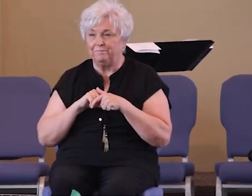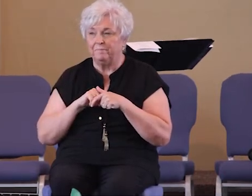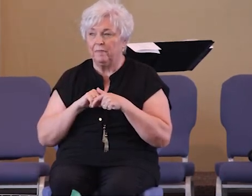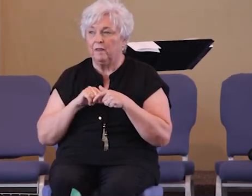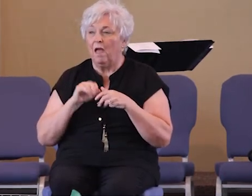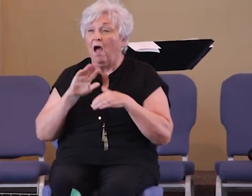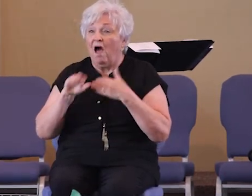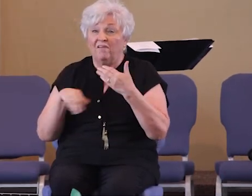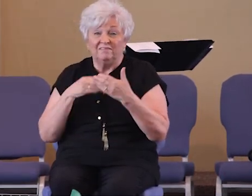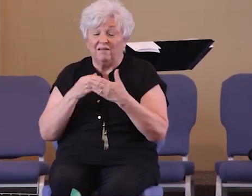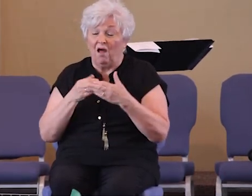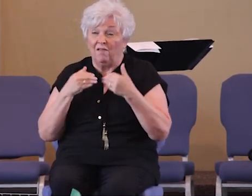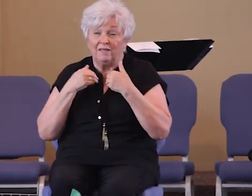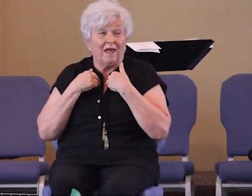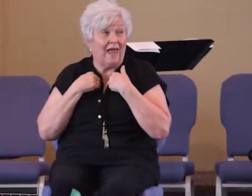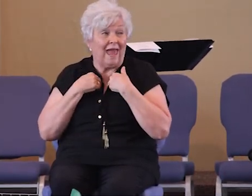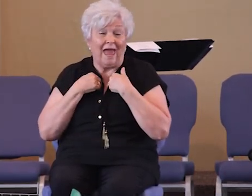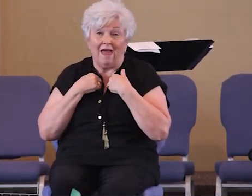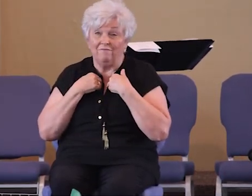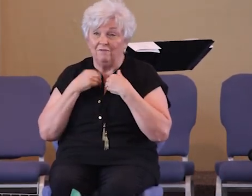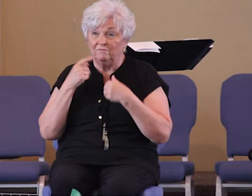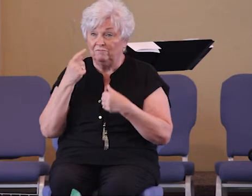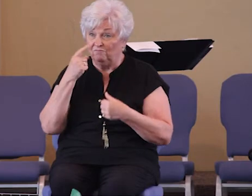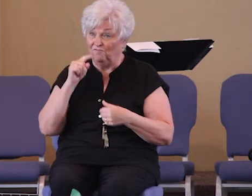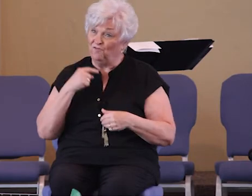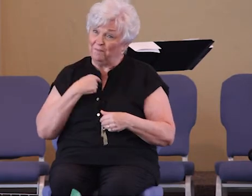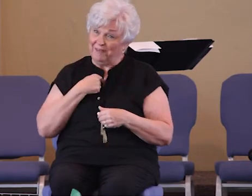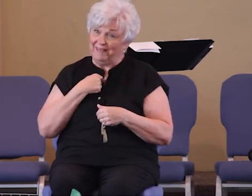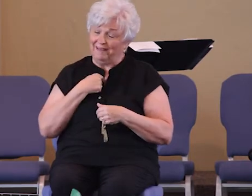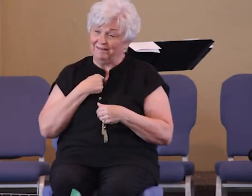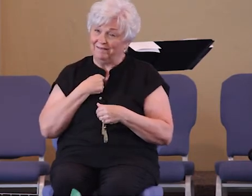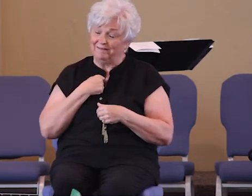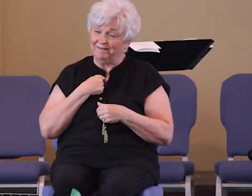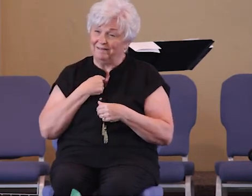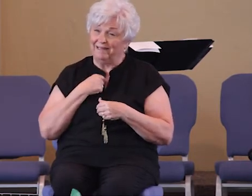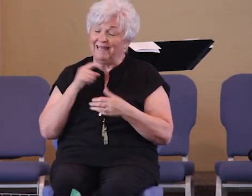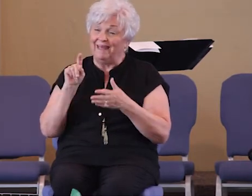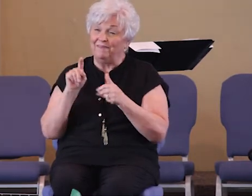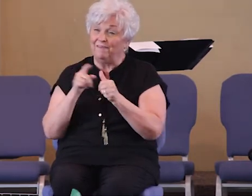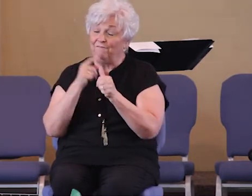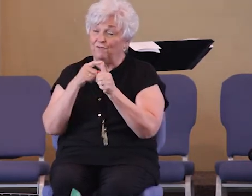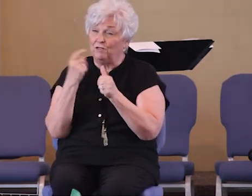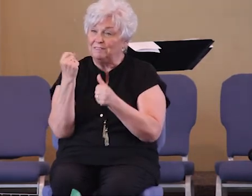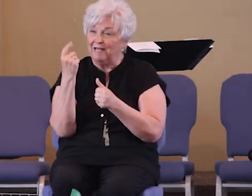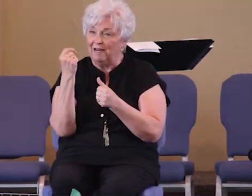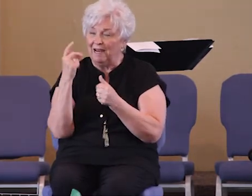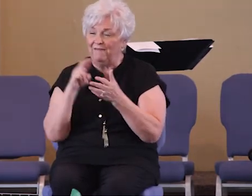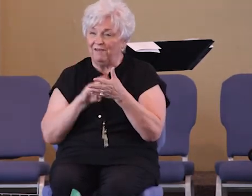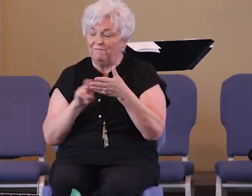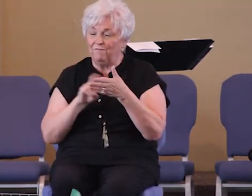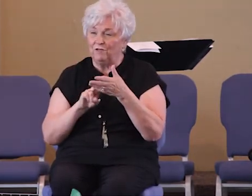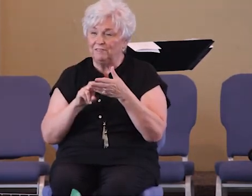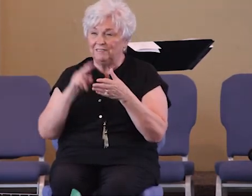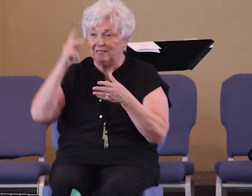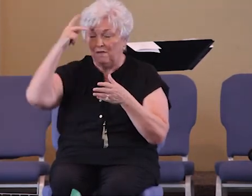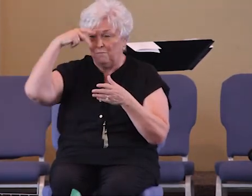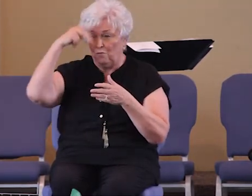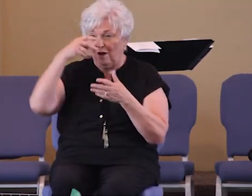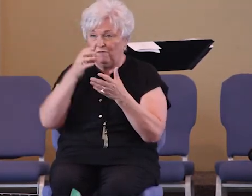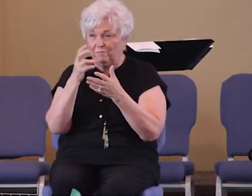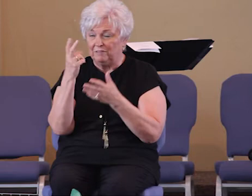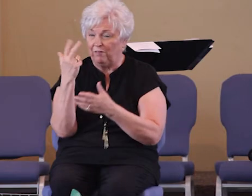This is all that I pulled out for me in the first 11 verses of Proverbs chapter